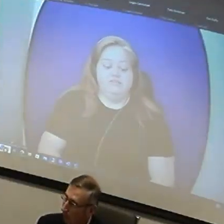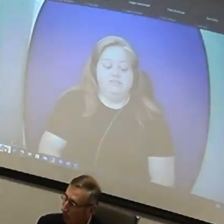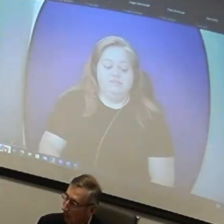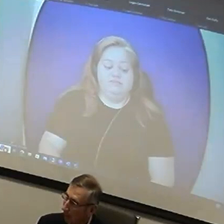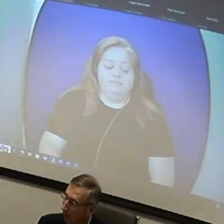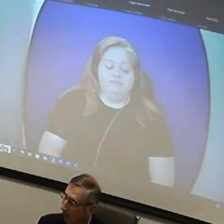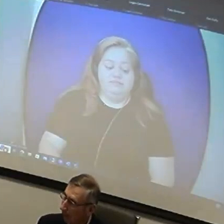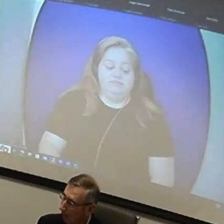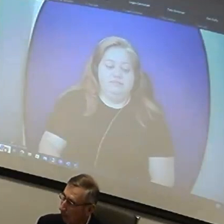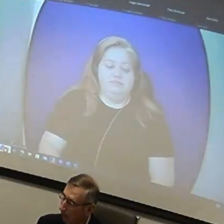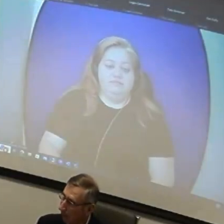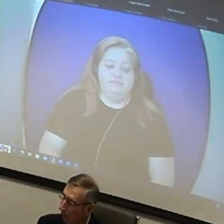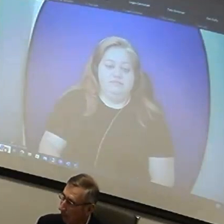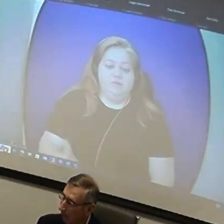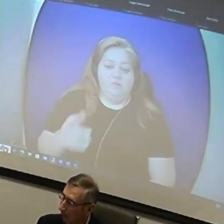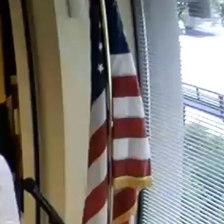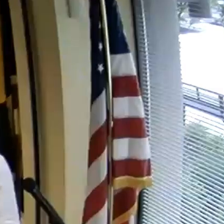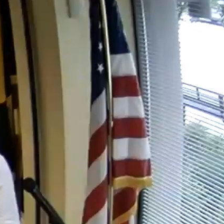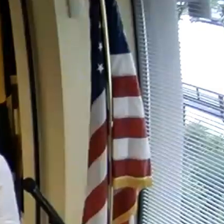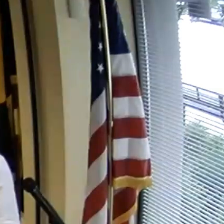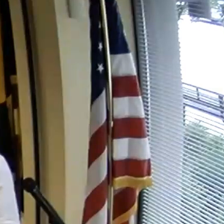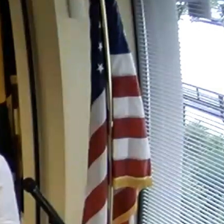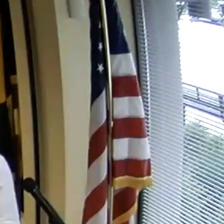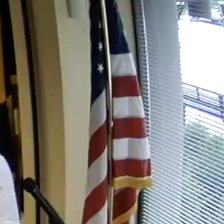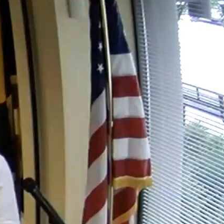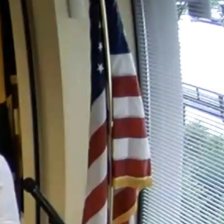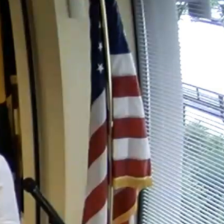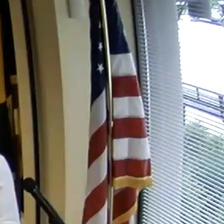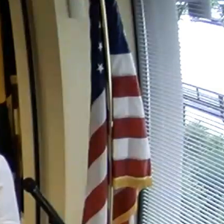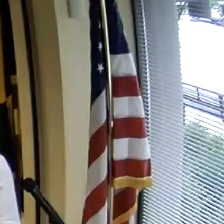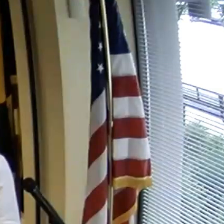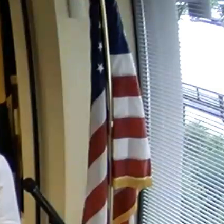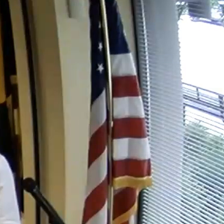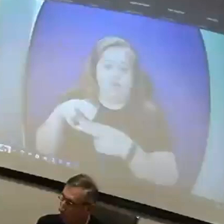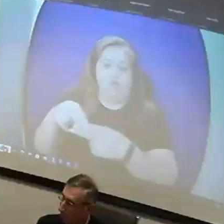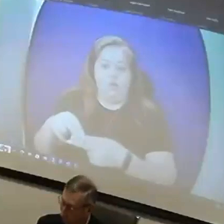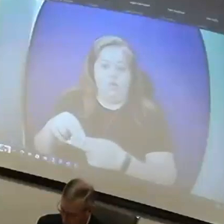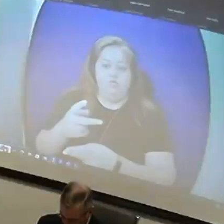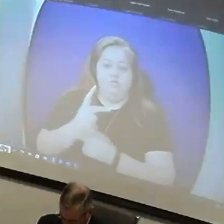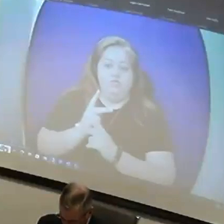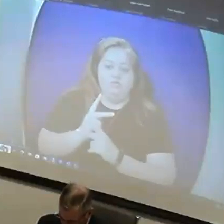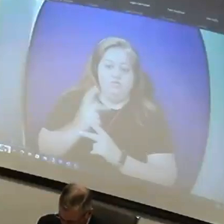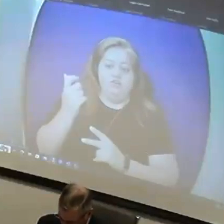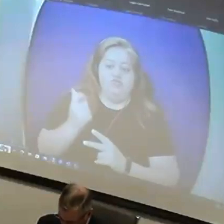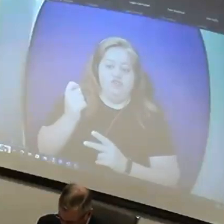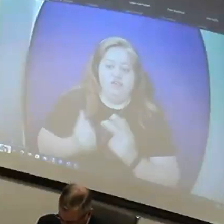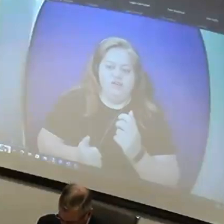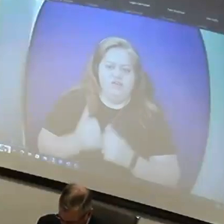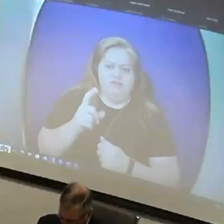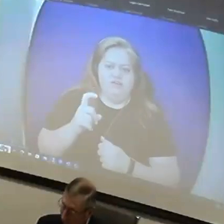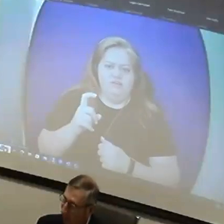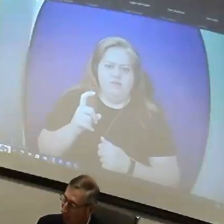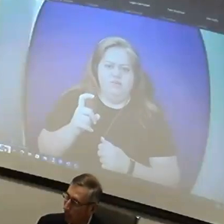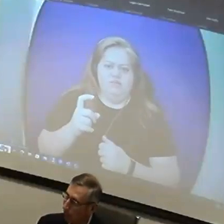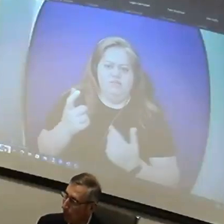So the breakdown here between loan and grant, or is this mostly?